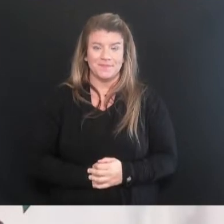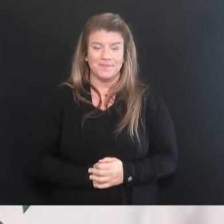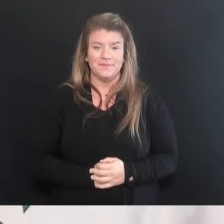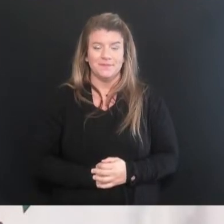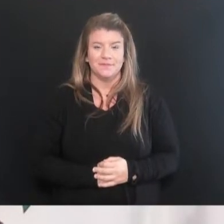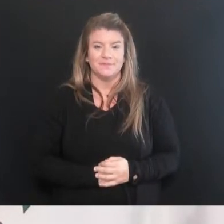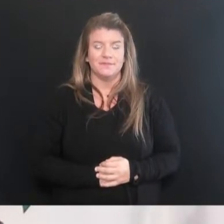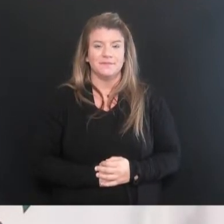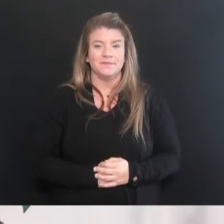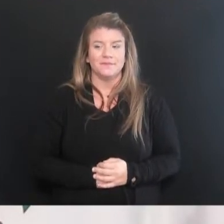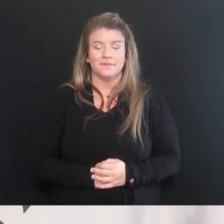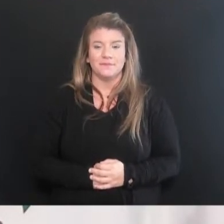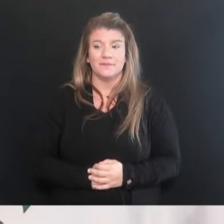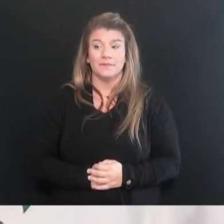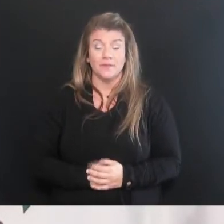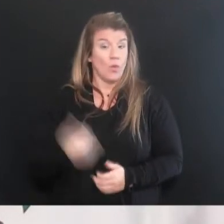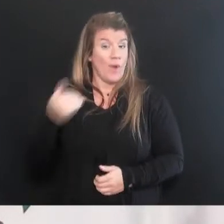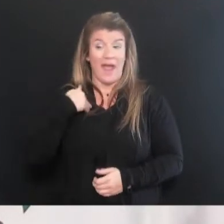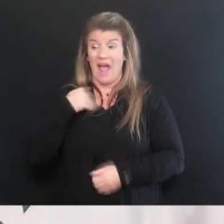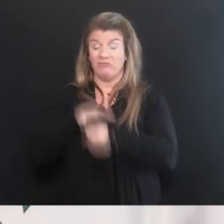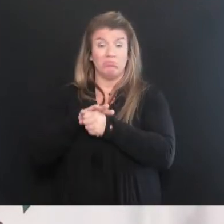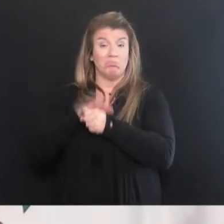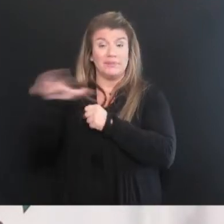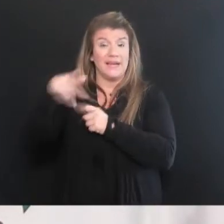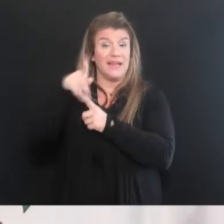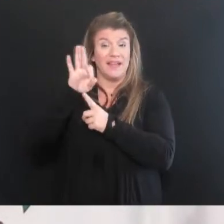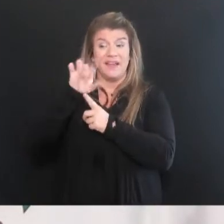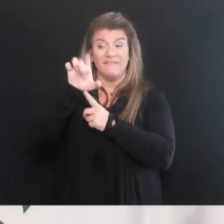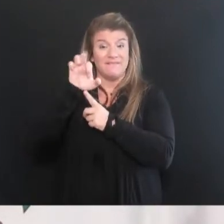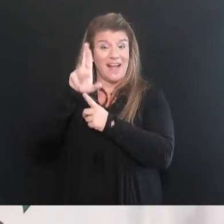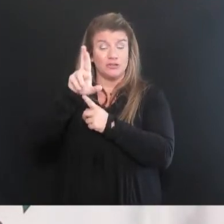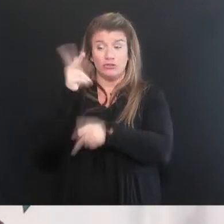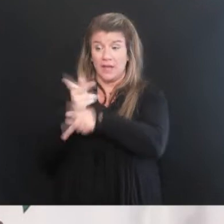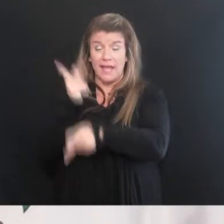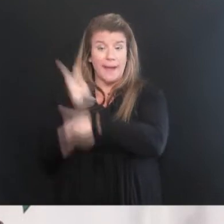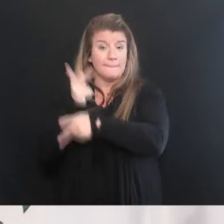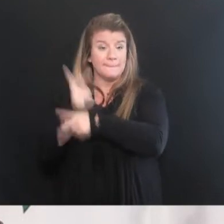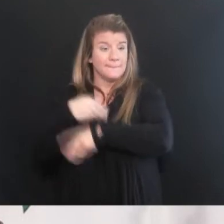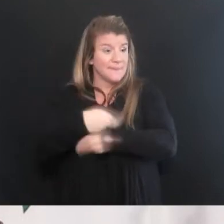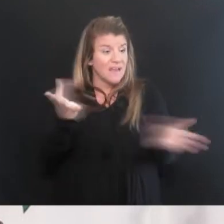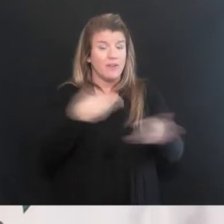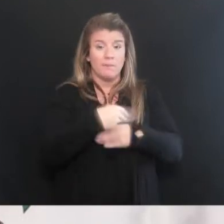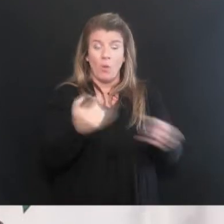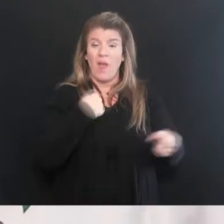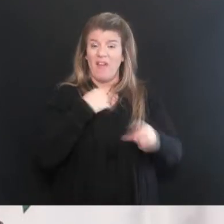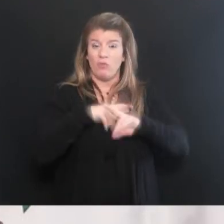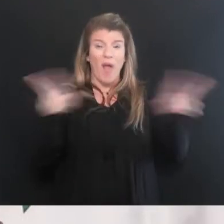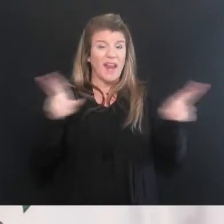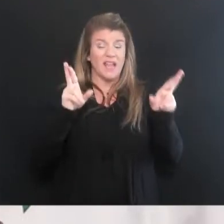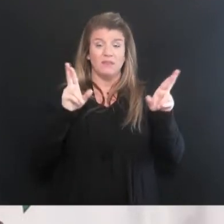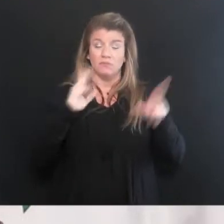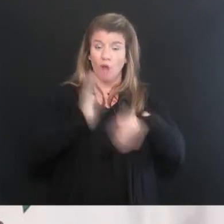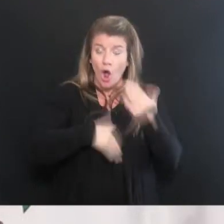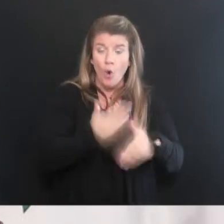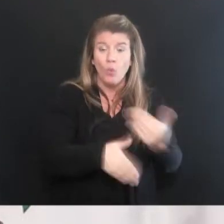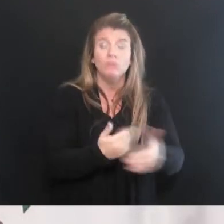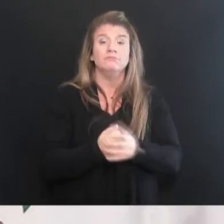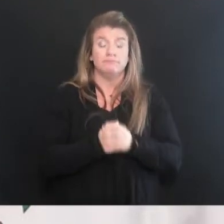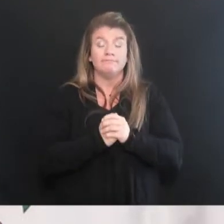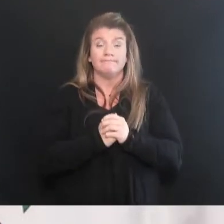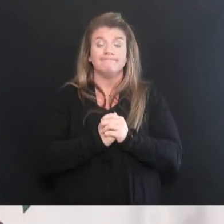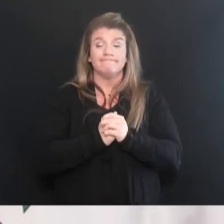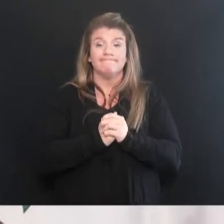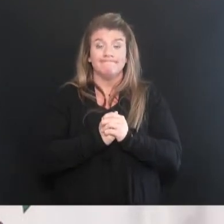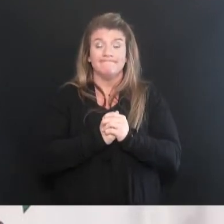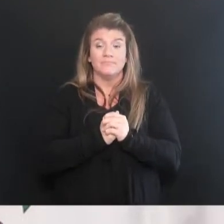We've got all the Pfizer we need to keep up with that. We're ready to go. The whole deal is just